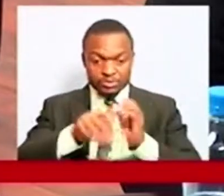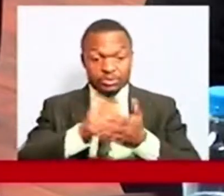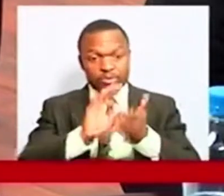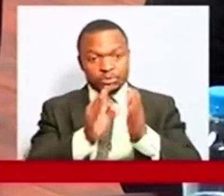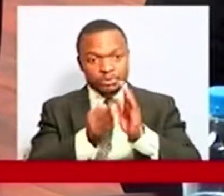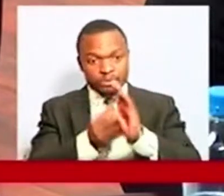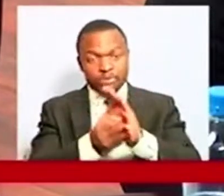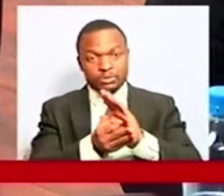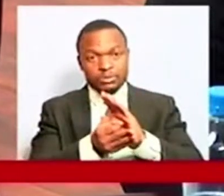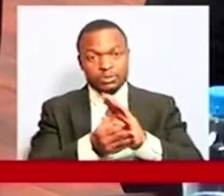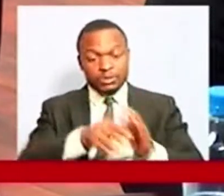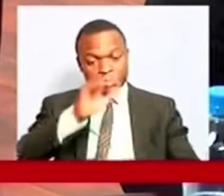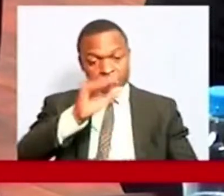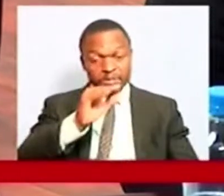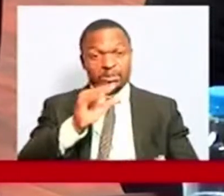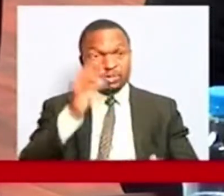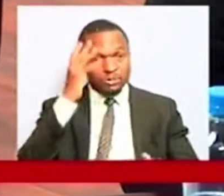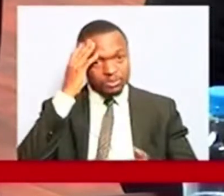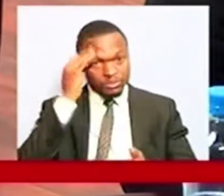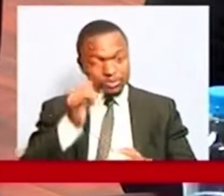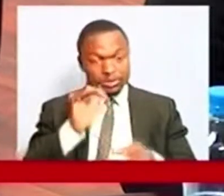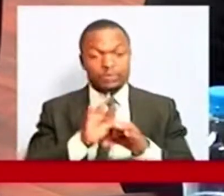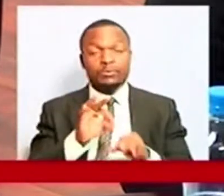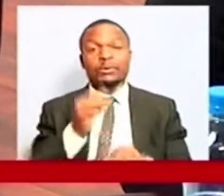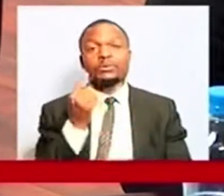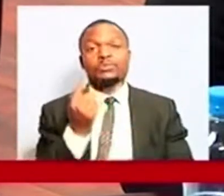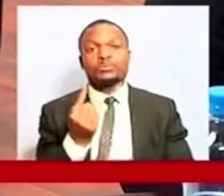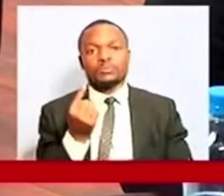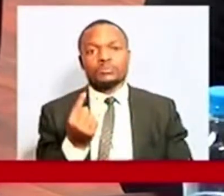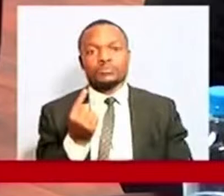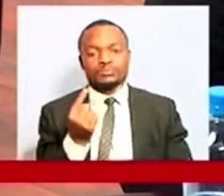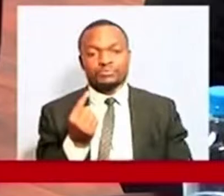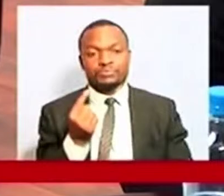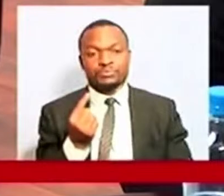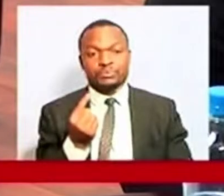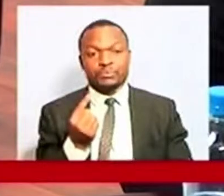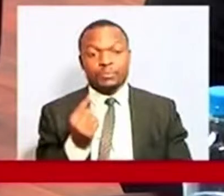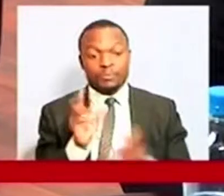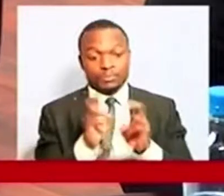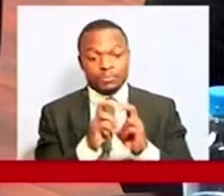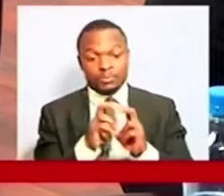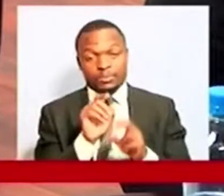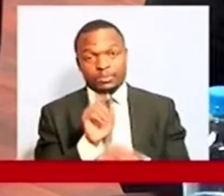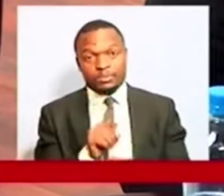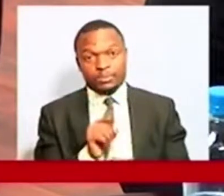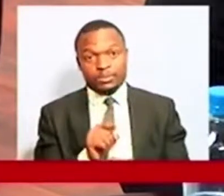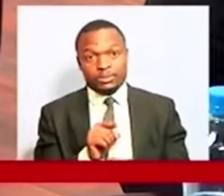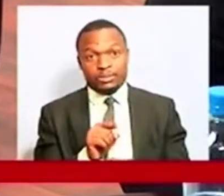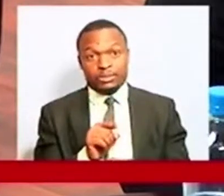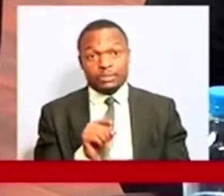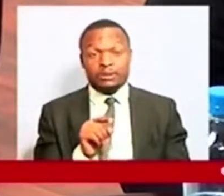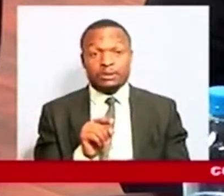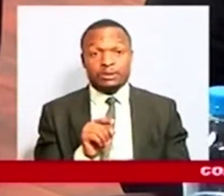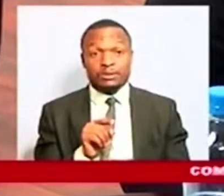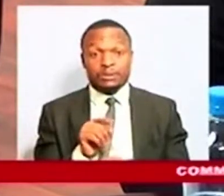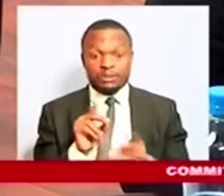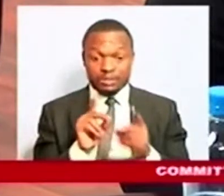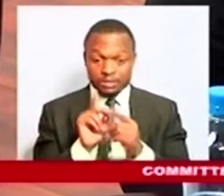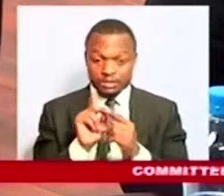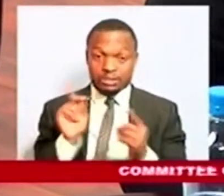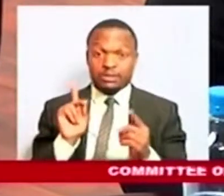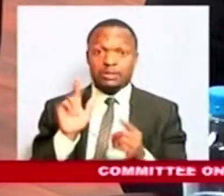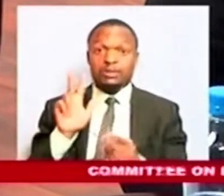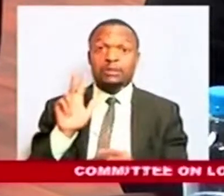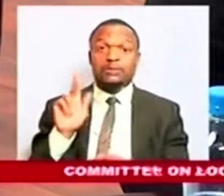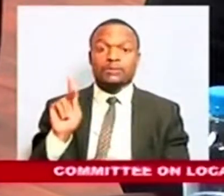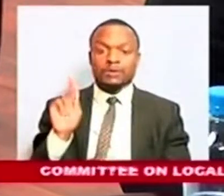the bags. For the distance of the project from the office, it's 35 kilometers. We did look